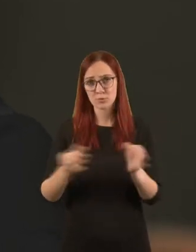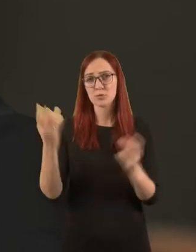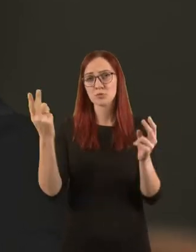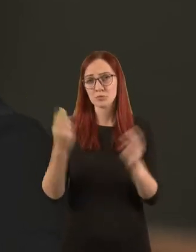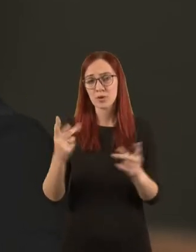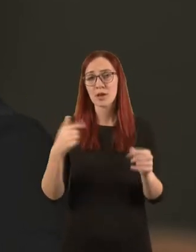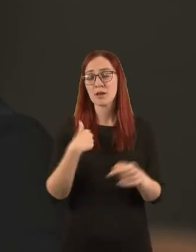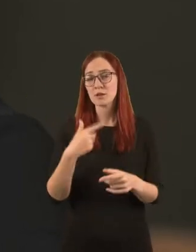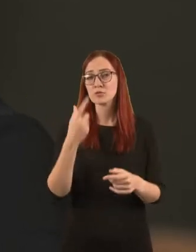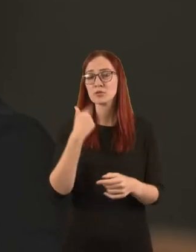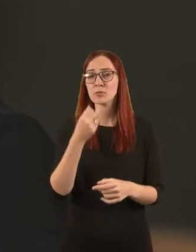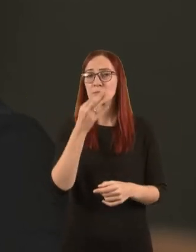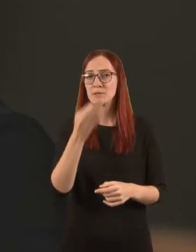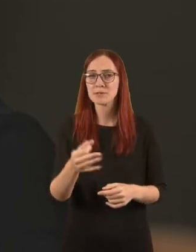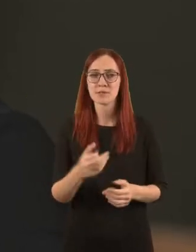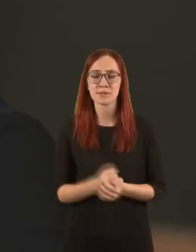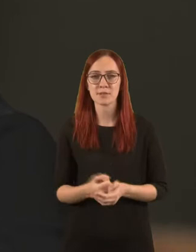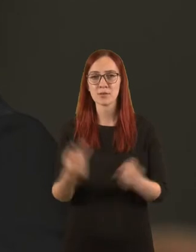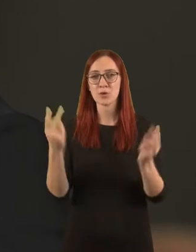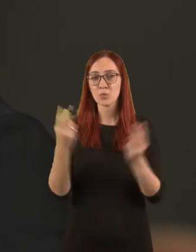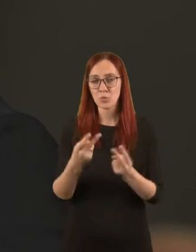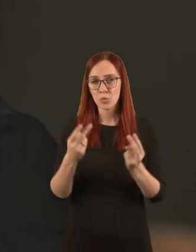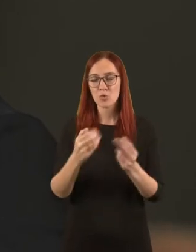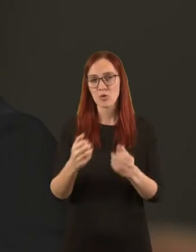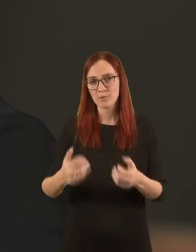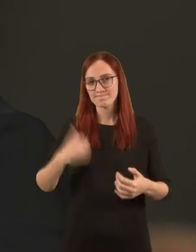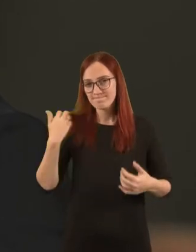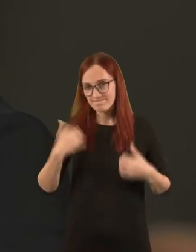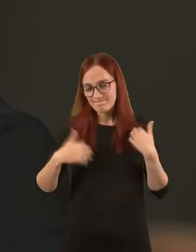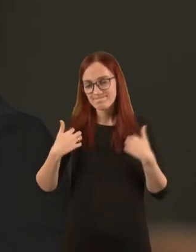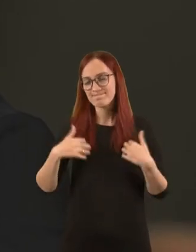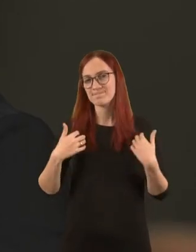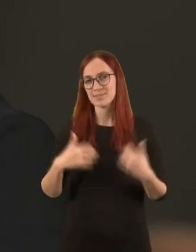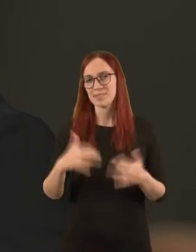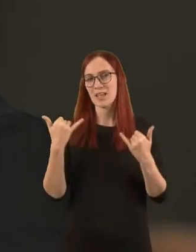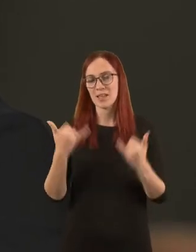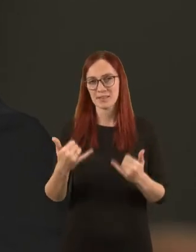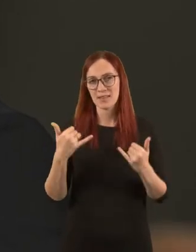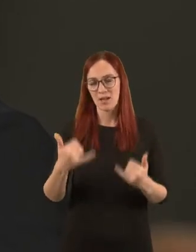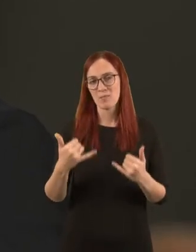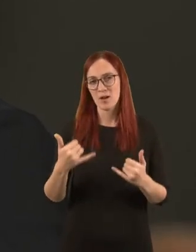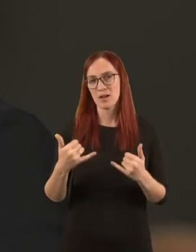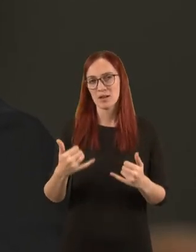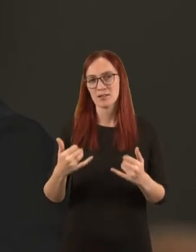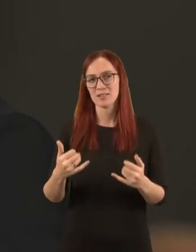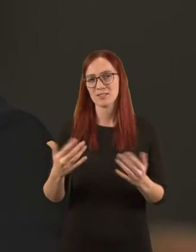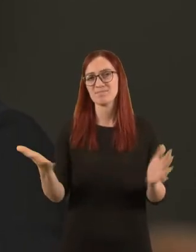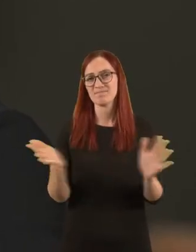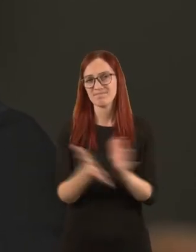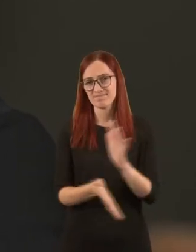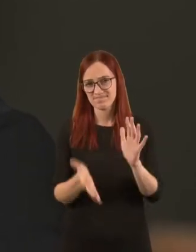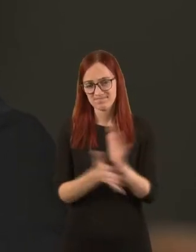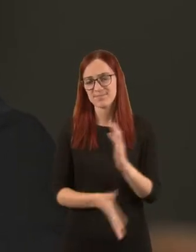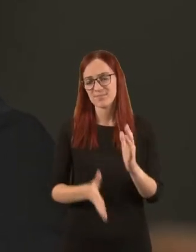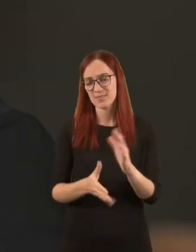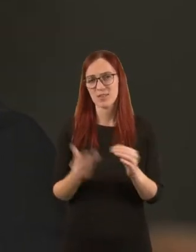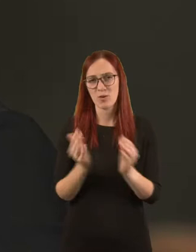the directions that we are taking, but one thing is clear. We